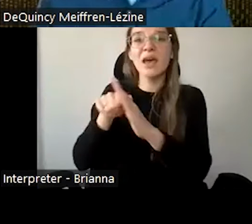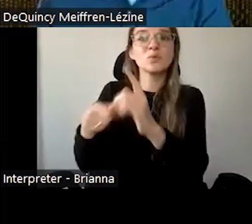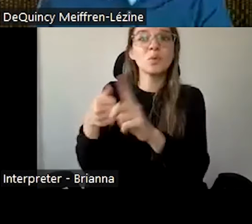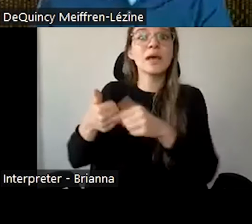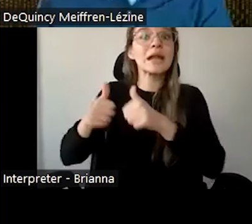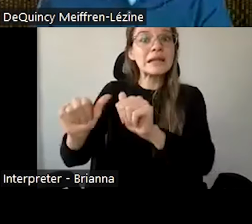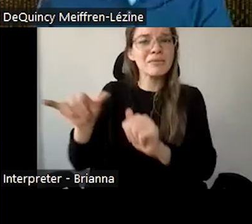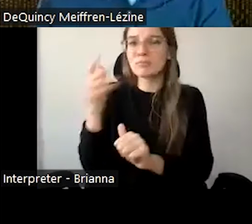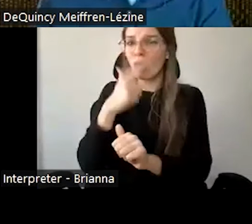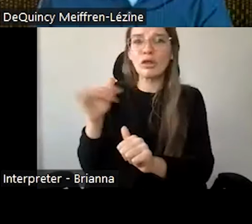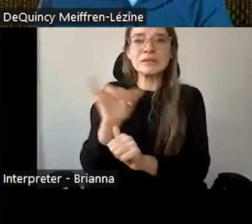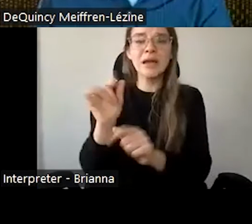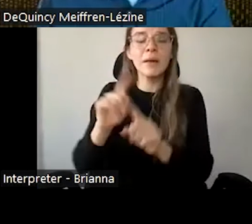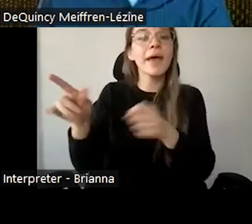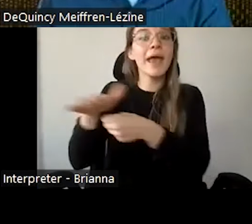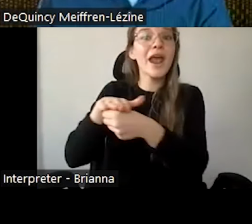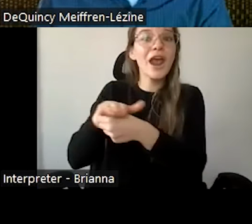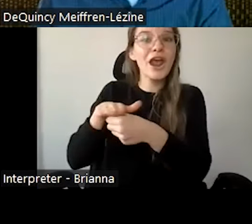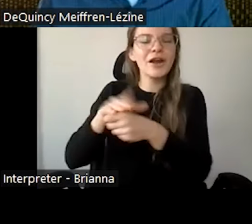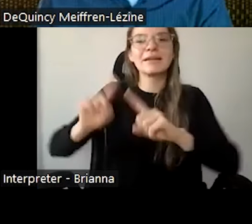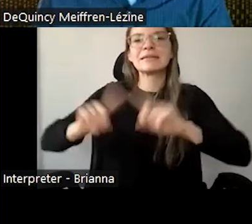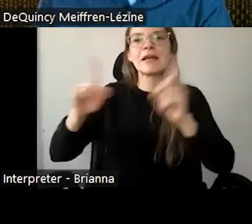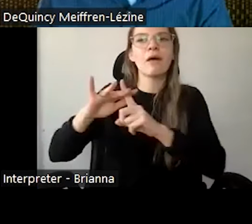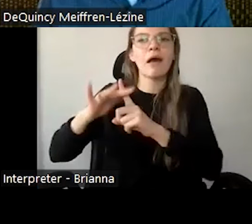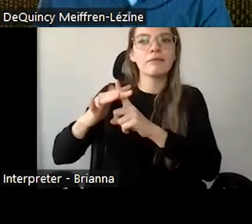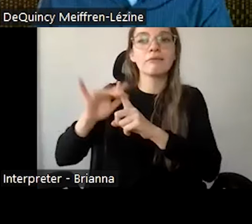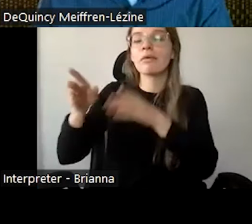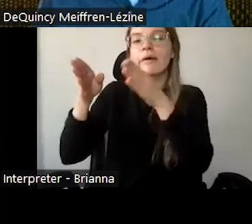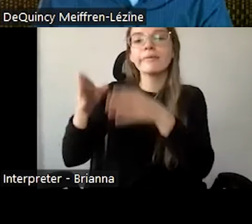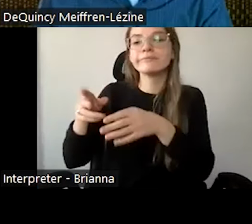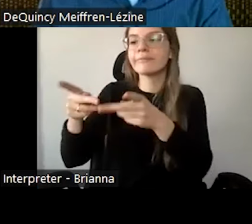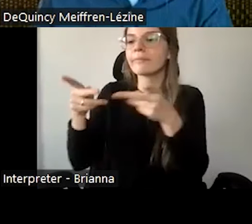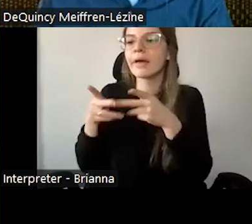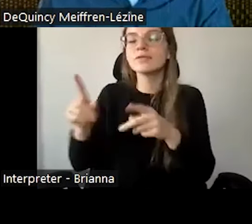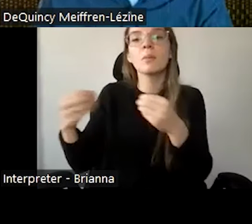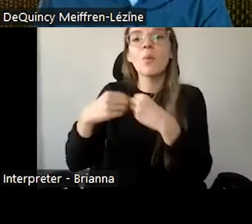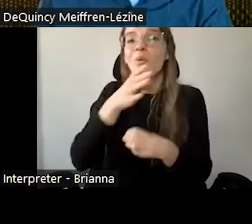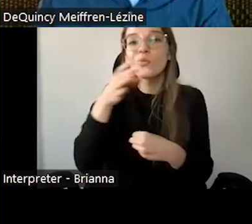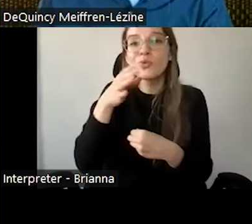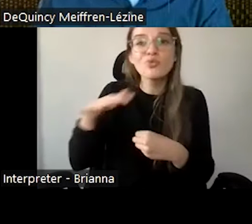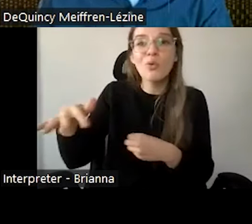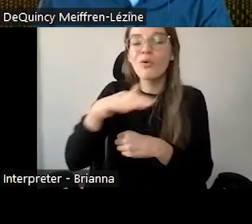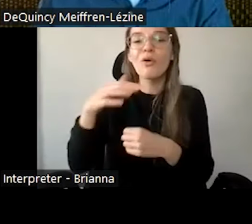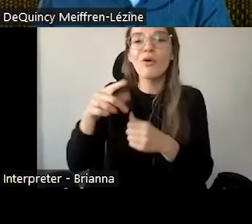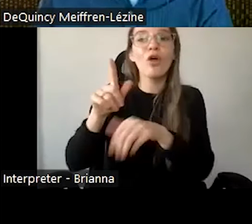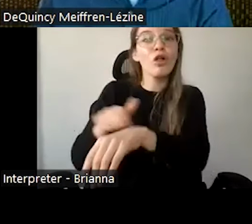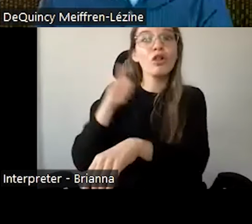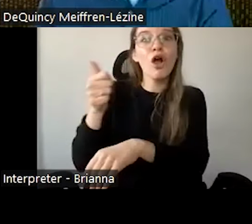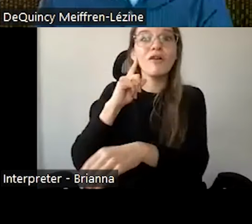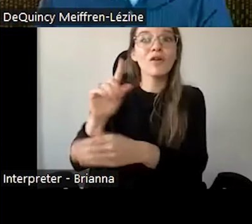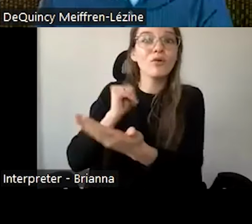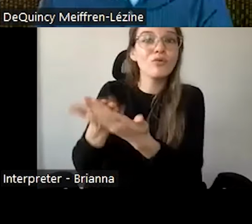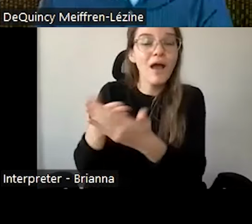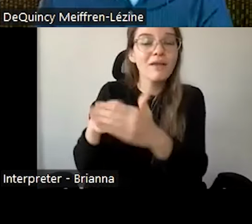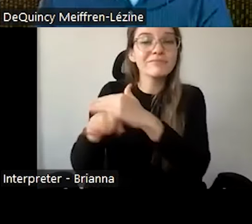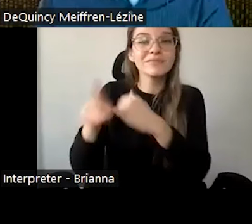but it takes place within a context of somewhere that is more rural, perhaps, somewhere where it takes longer for them to get to care,